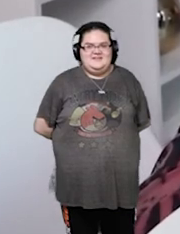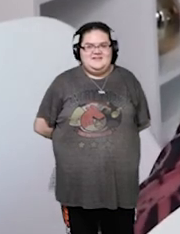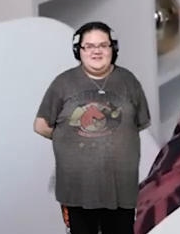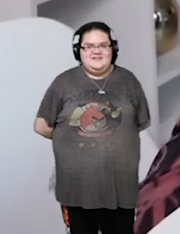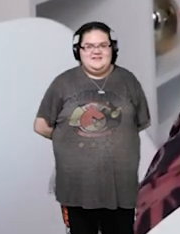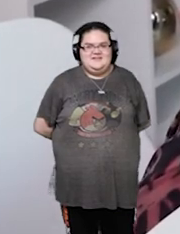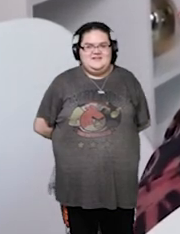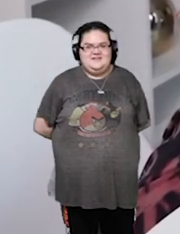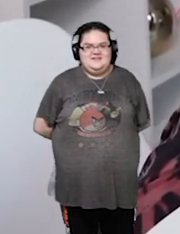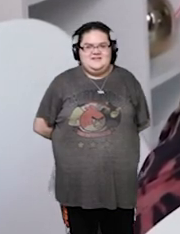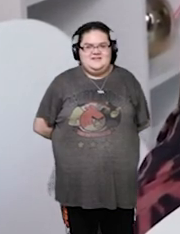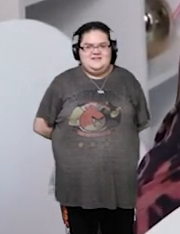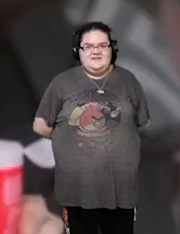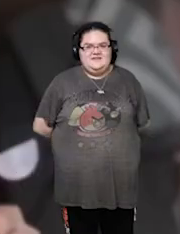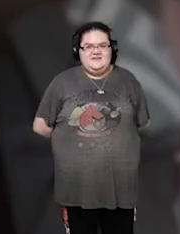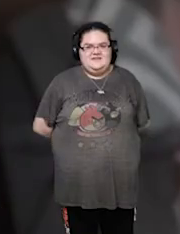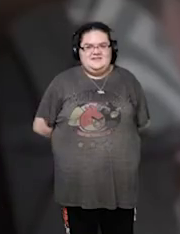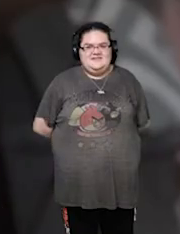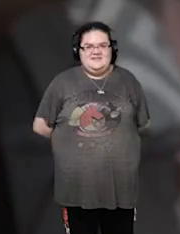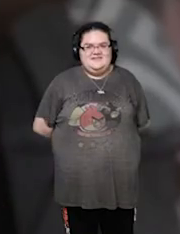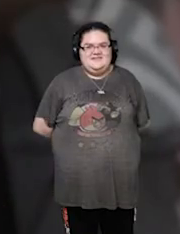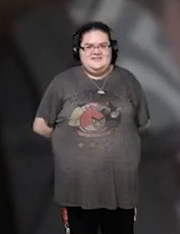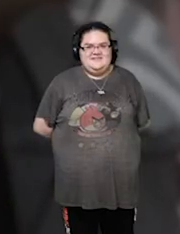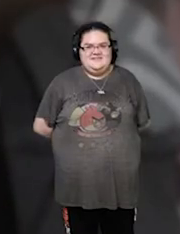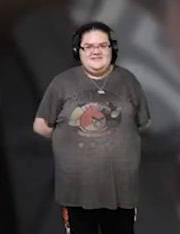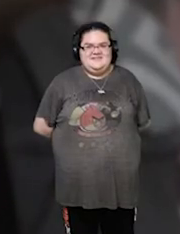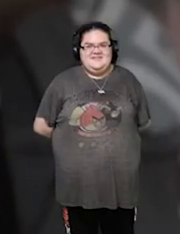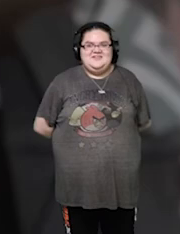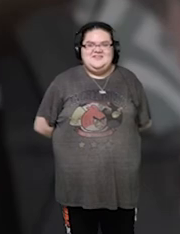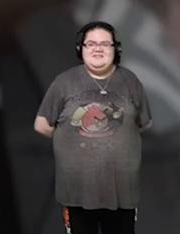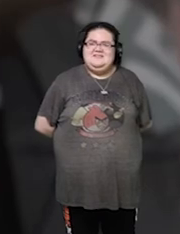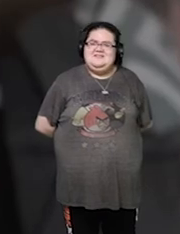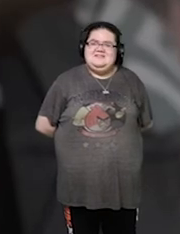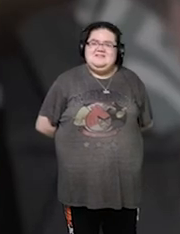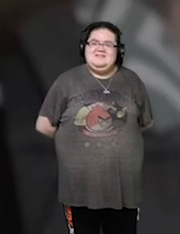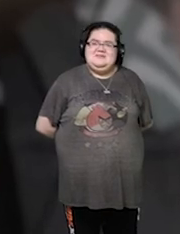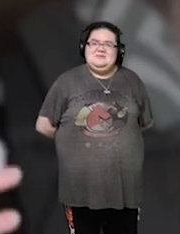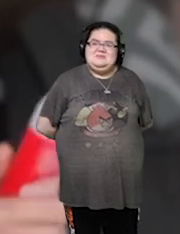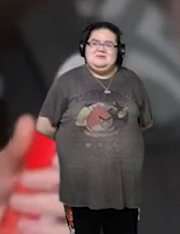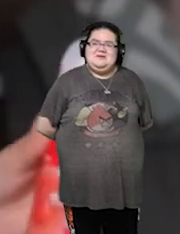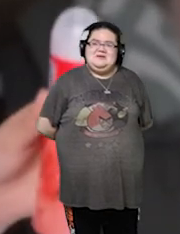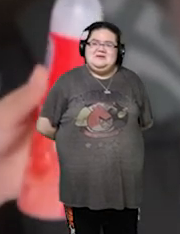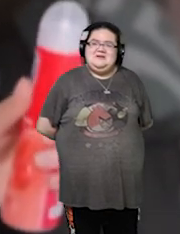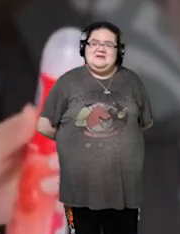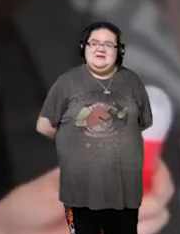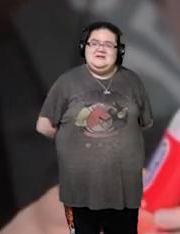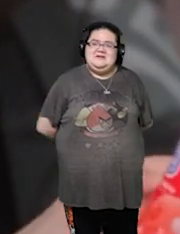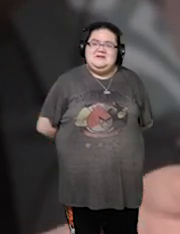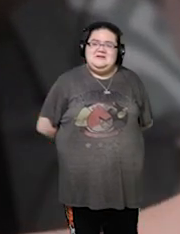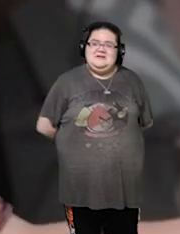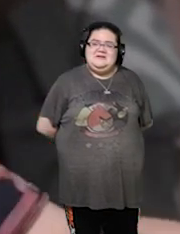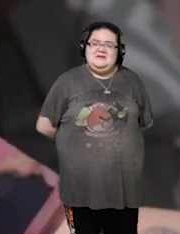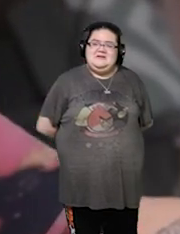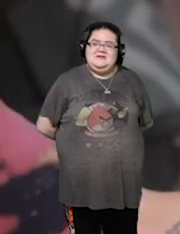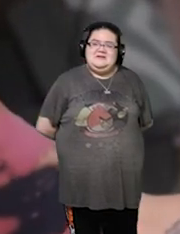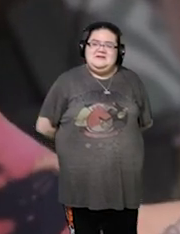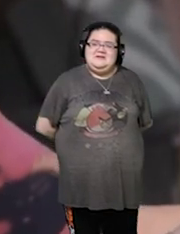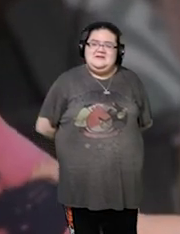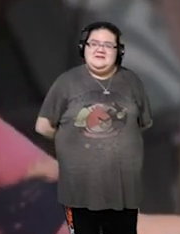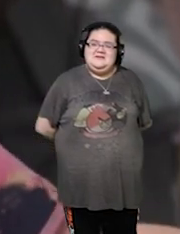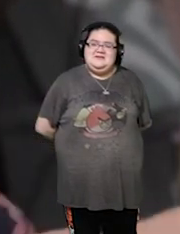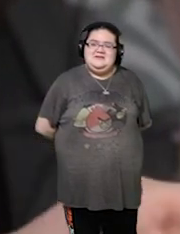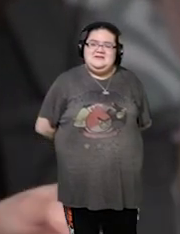to make sure the parts work properly. Oh, it's stringy. He's trying to pick it up and it's making me feel really